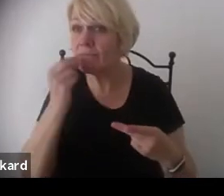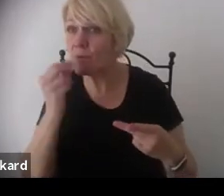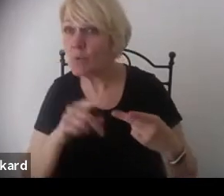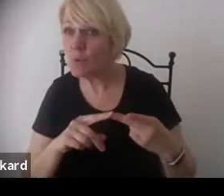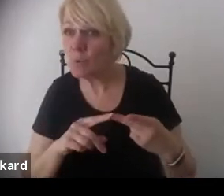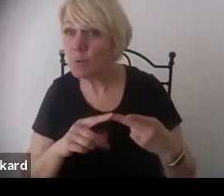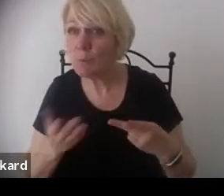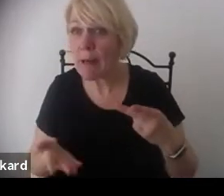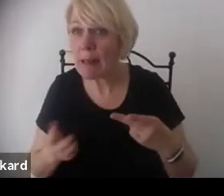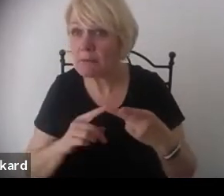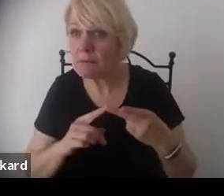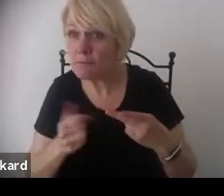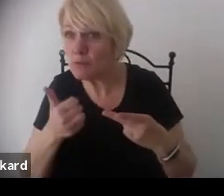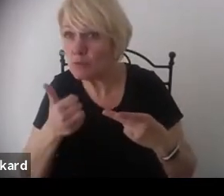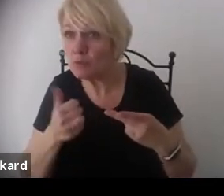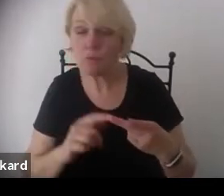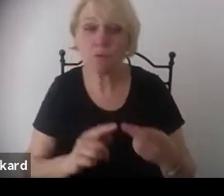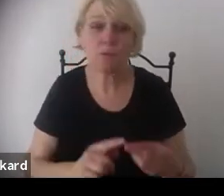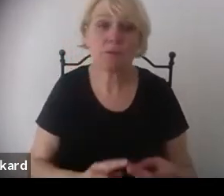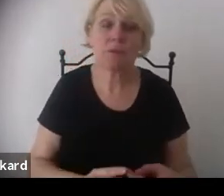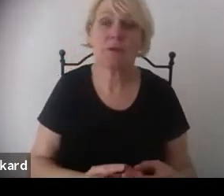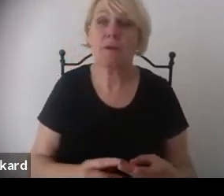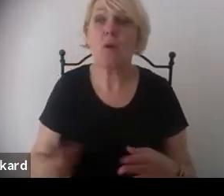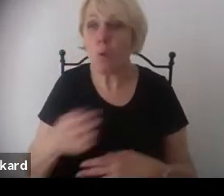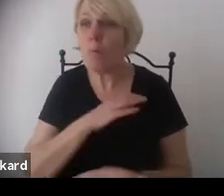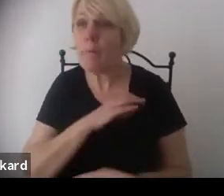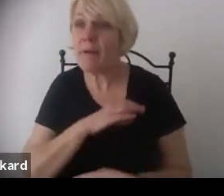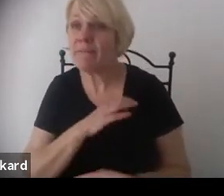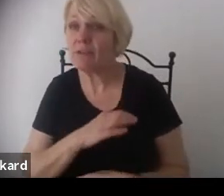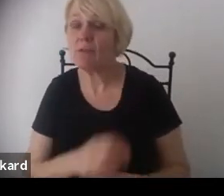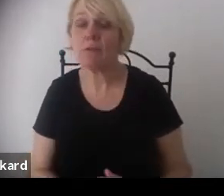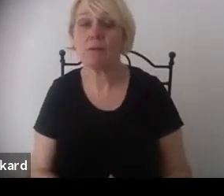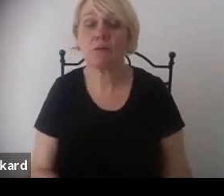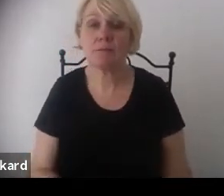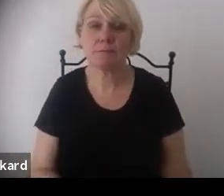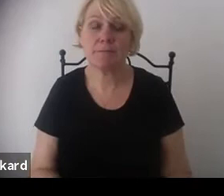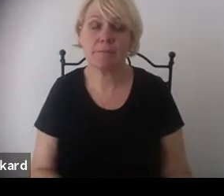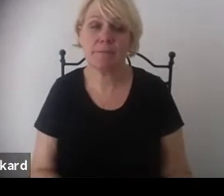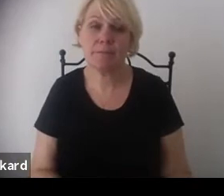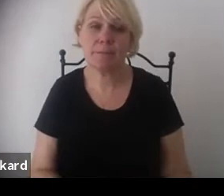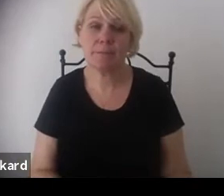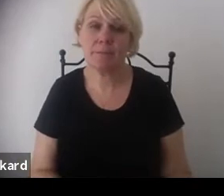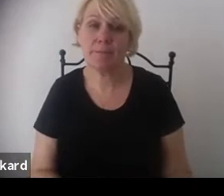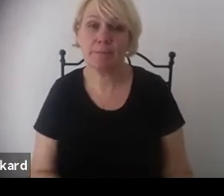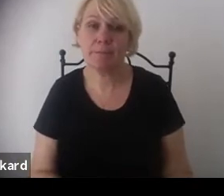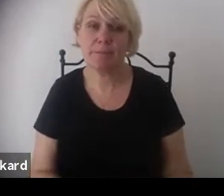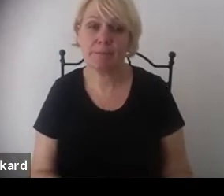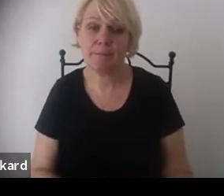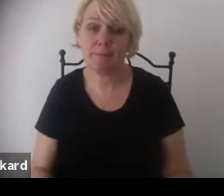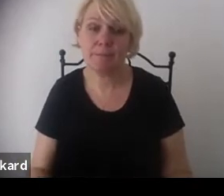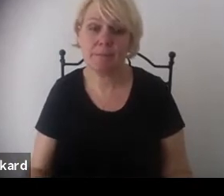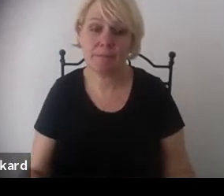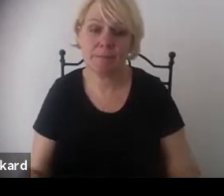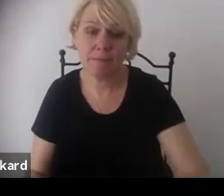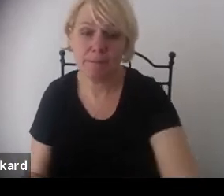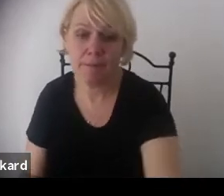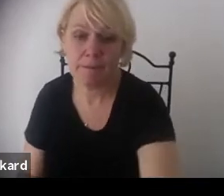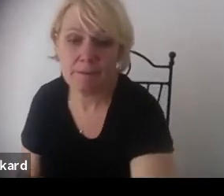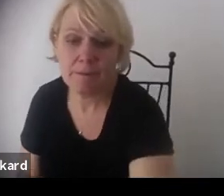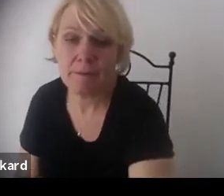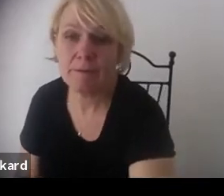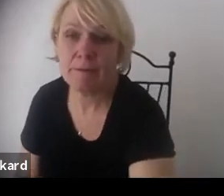definitely be beneficial. I guess the particular issue for us all at the moment is